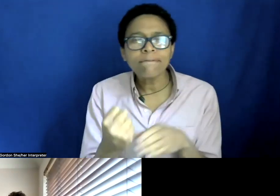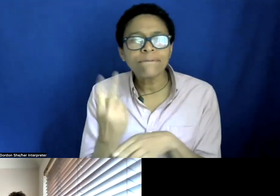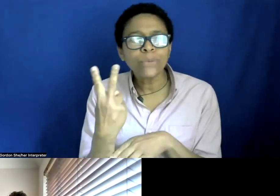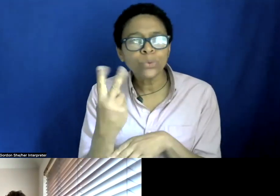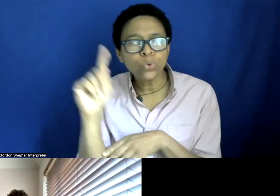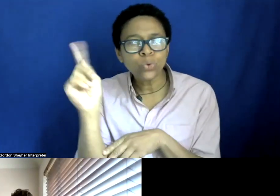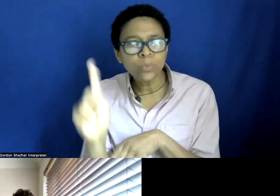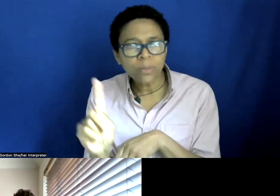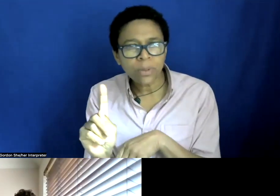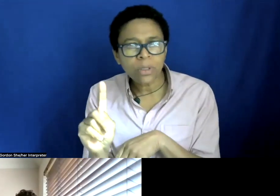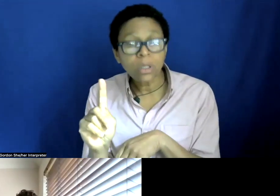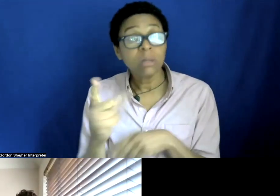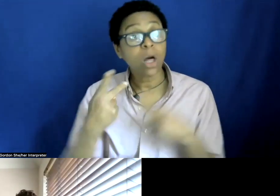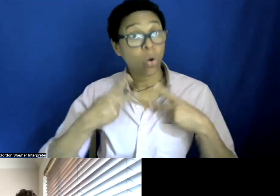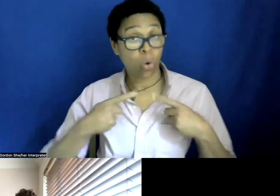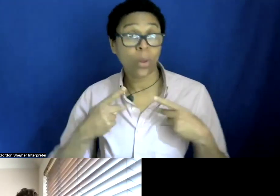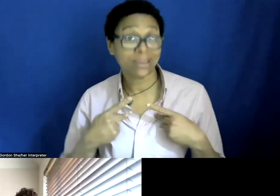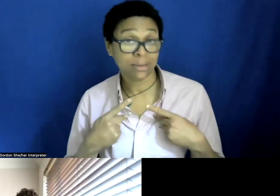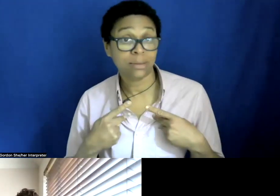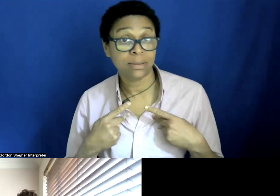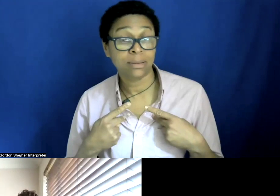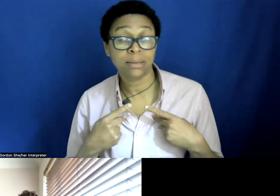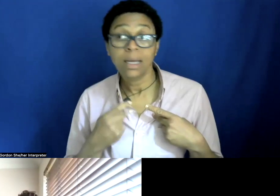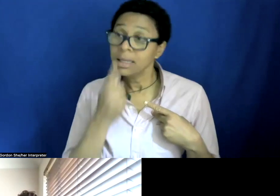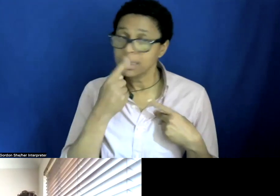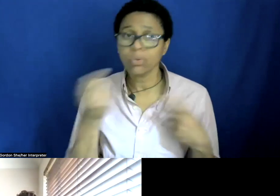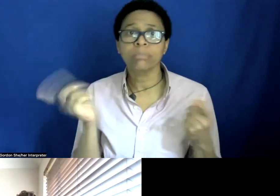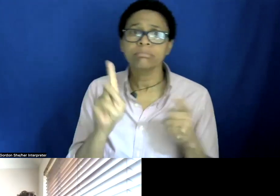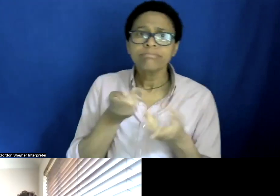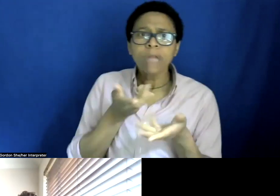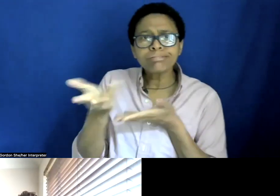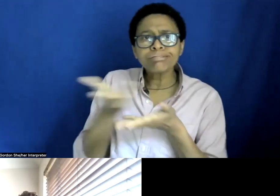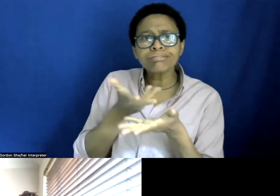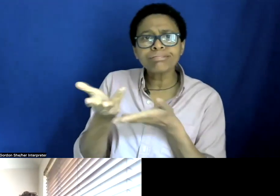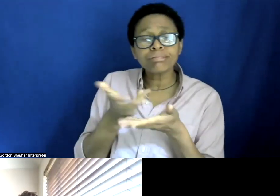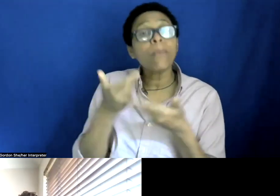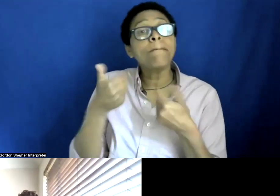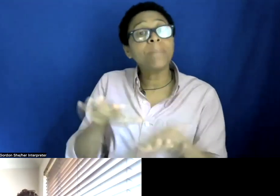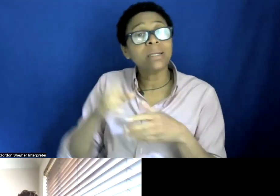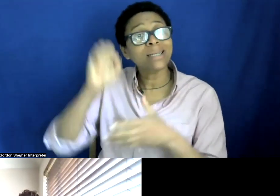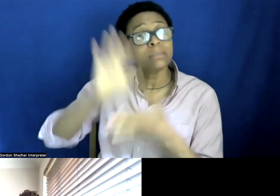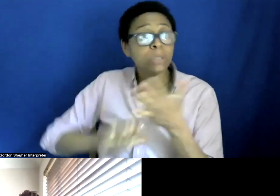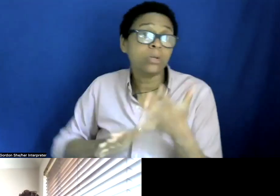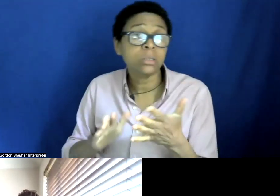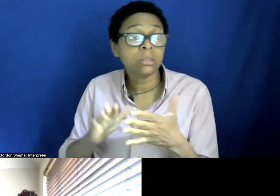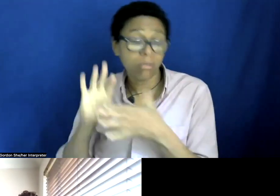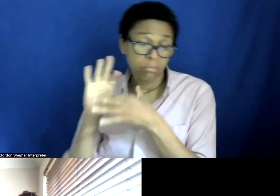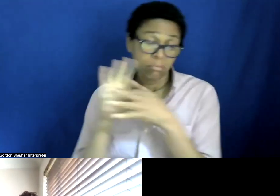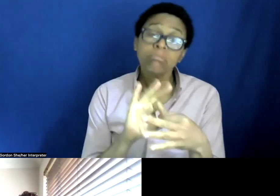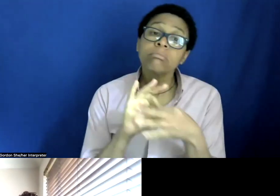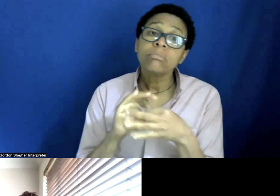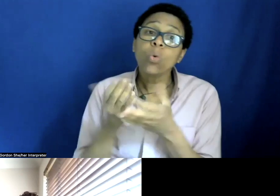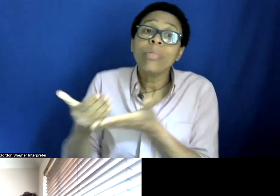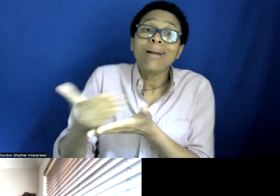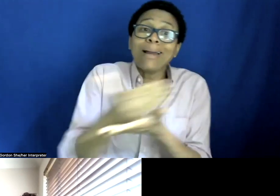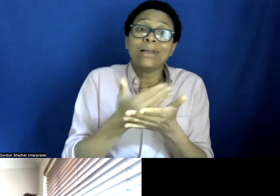are lawyers who are going to come and talk about it, and people who've had experience of kind of working with collections and